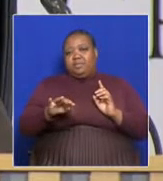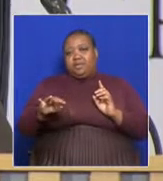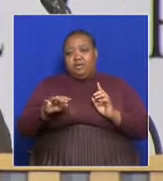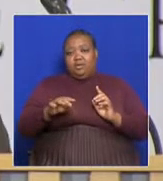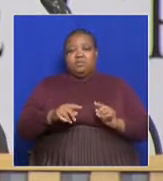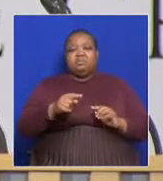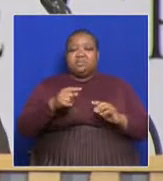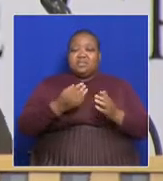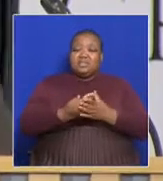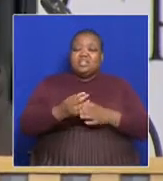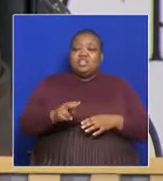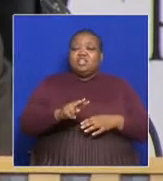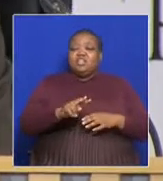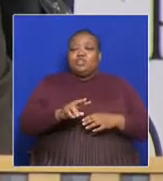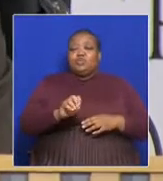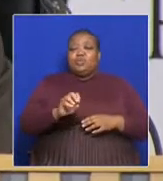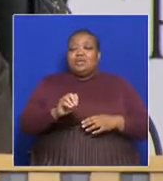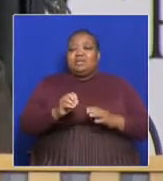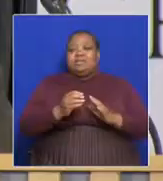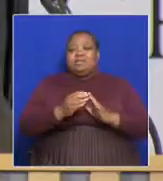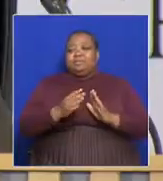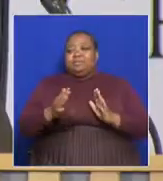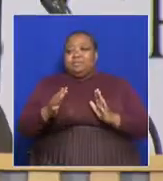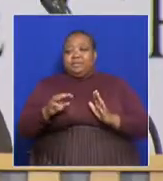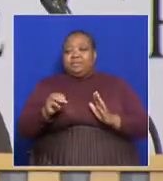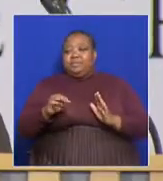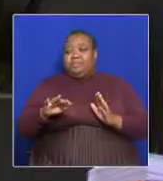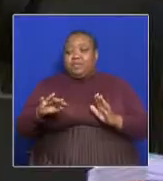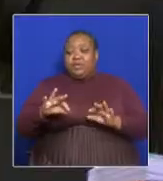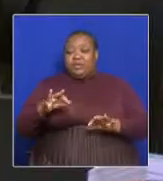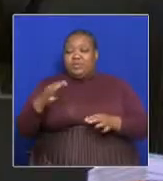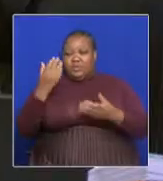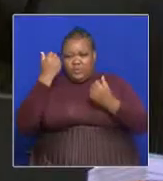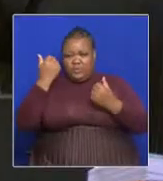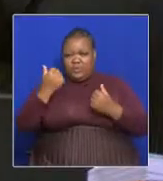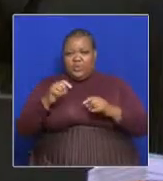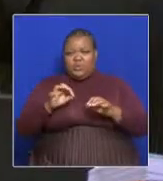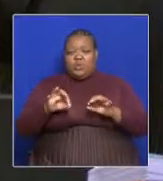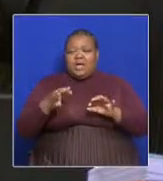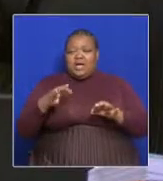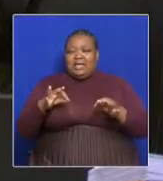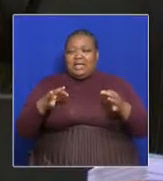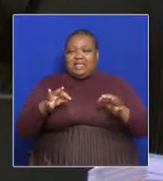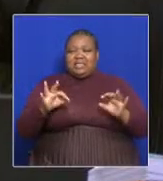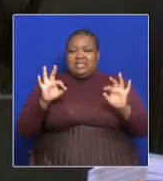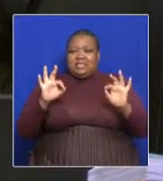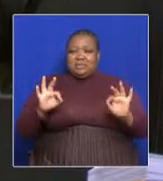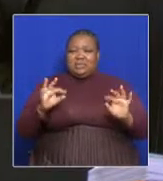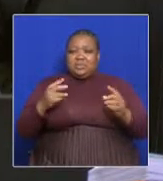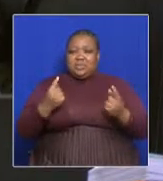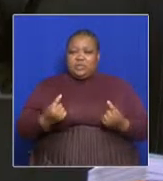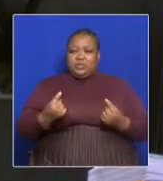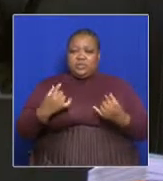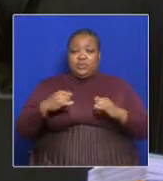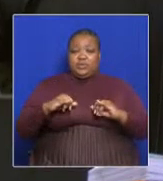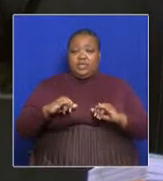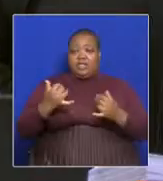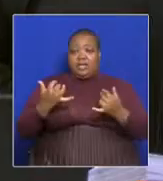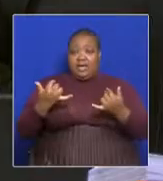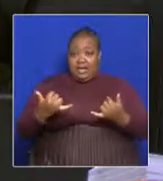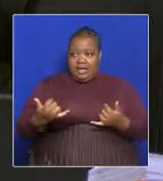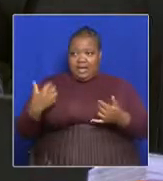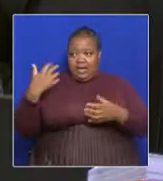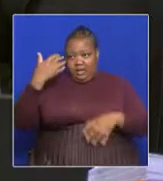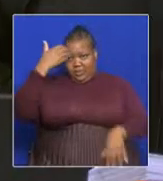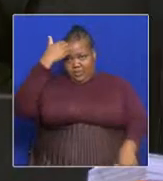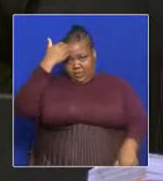know, because no analysis was done. But you now have the benefit of hindsight. You've looked at all the statements.